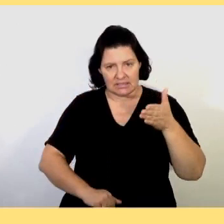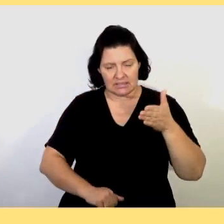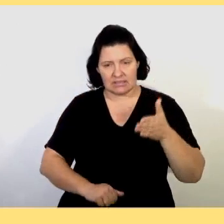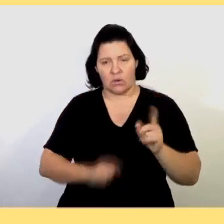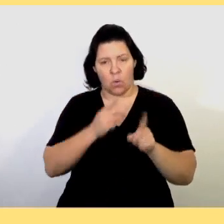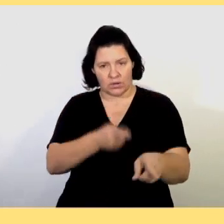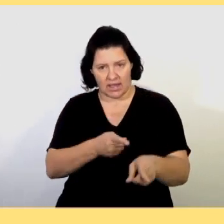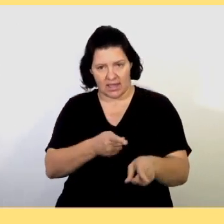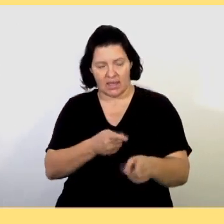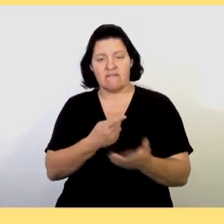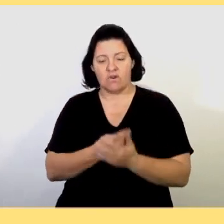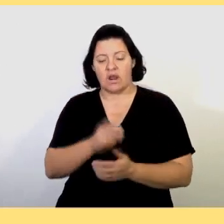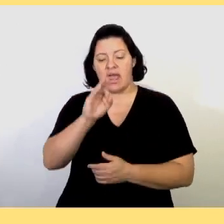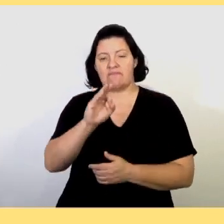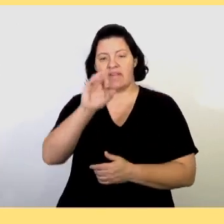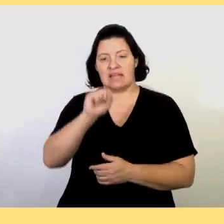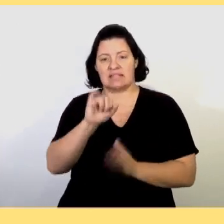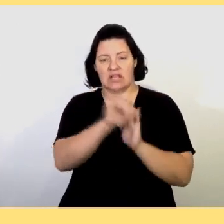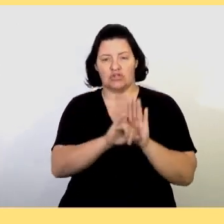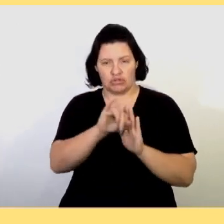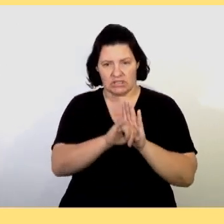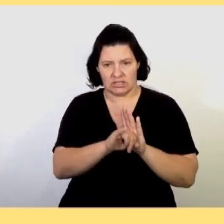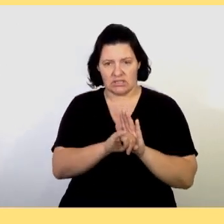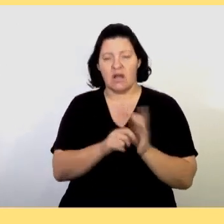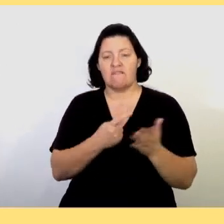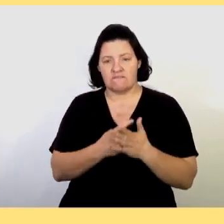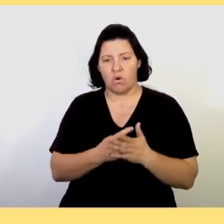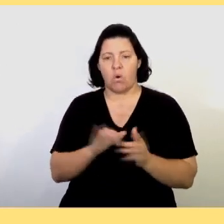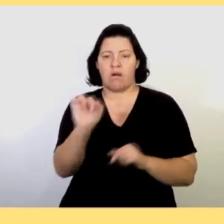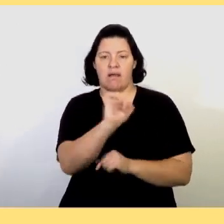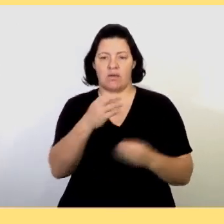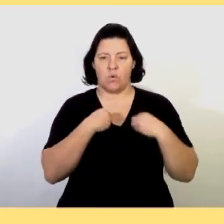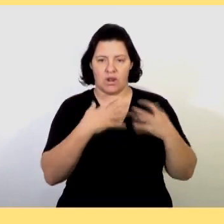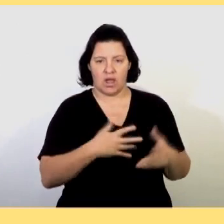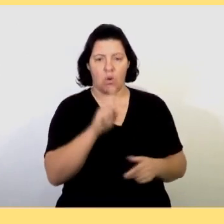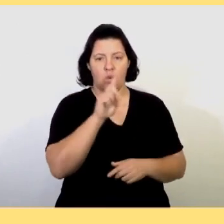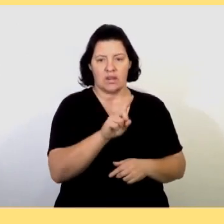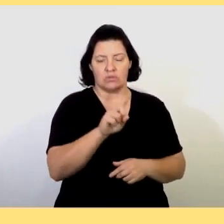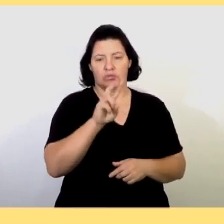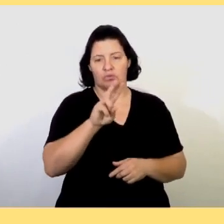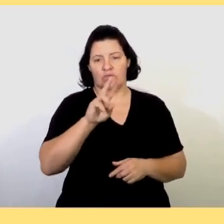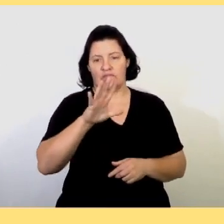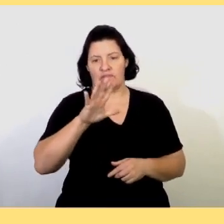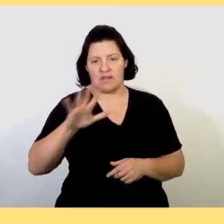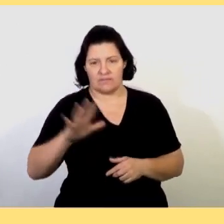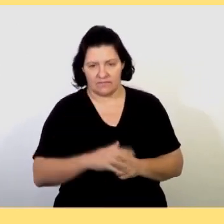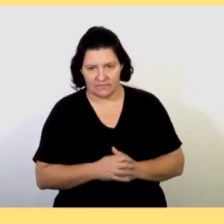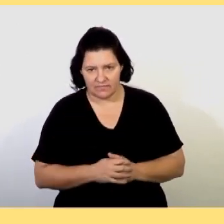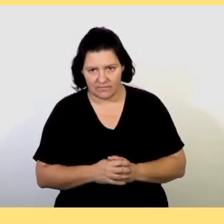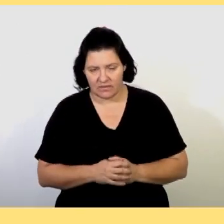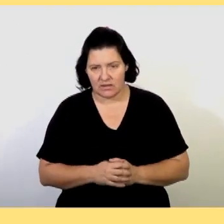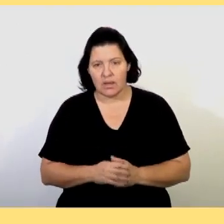order payment to FS Insurance for the owner's car, $1,255. All